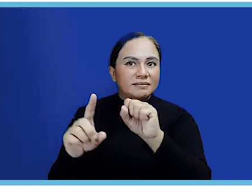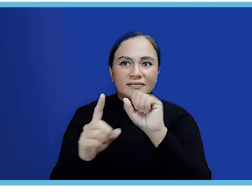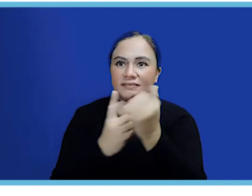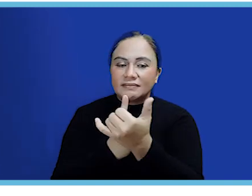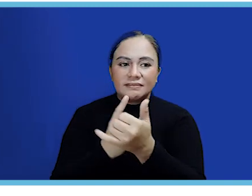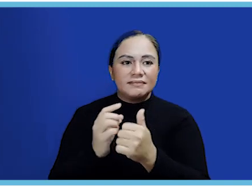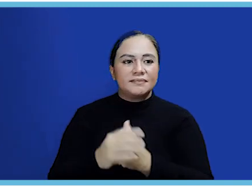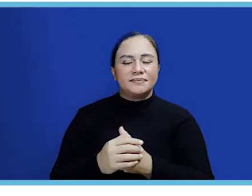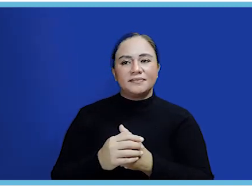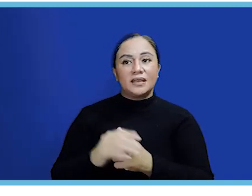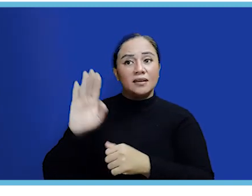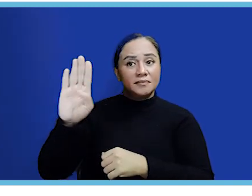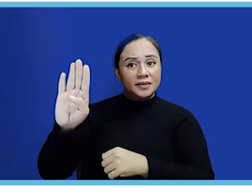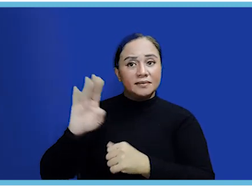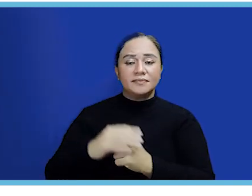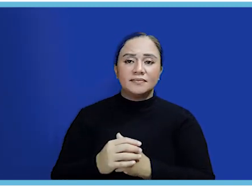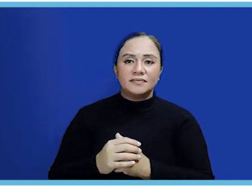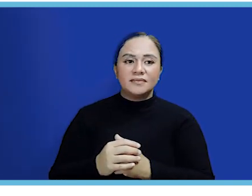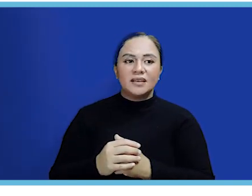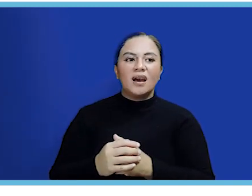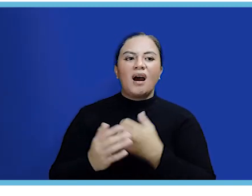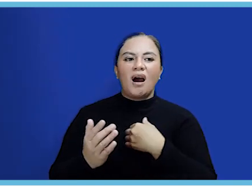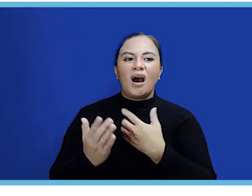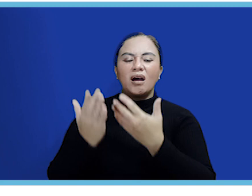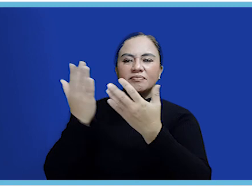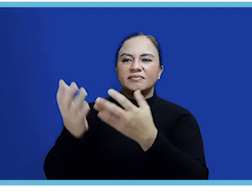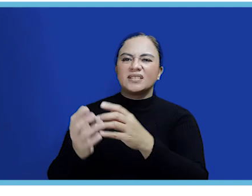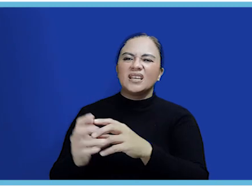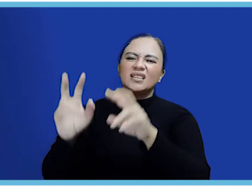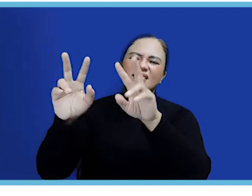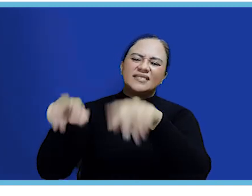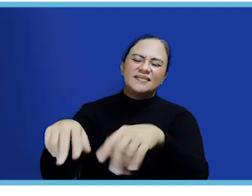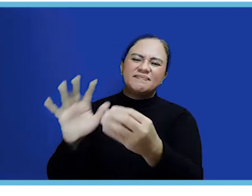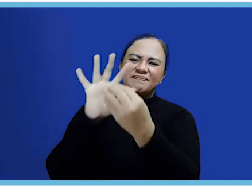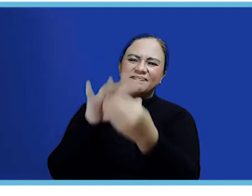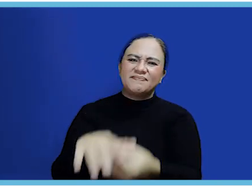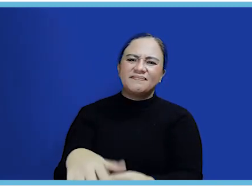to society. B. Submission or disempowerment.